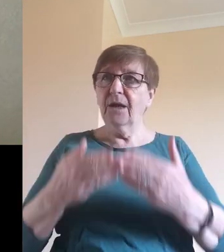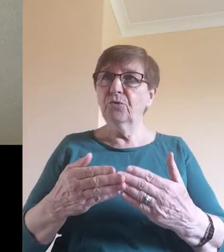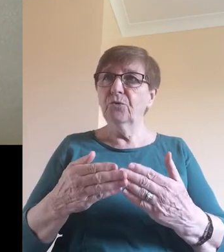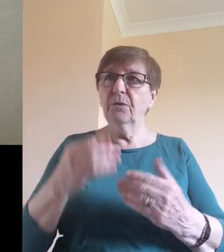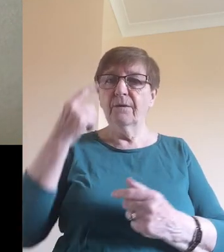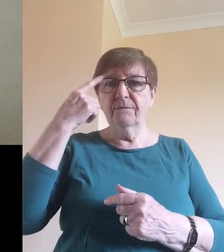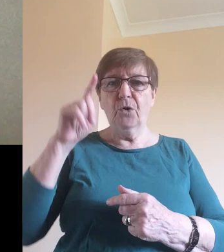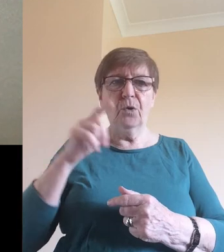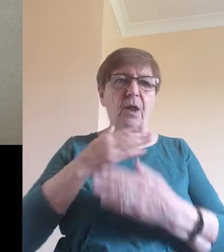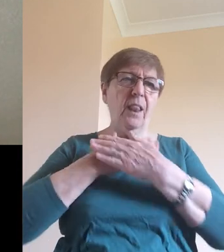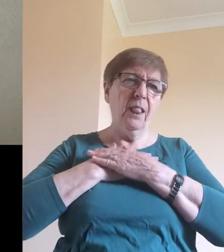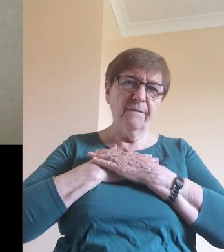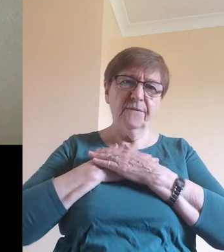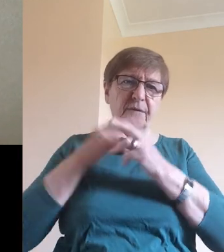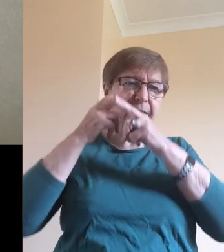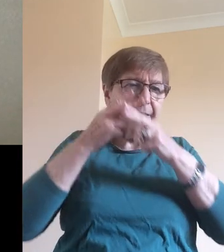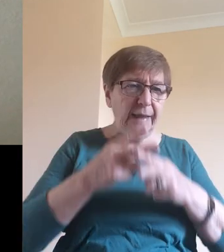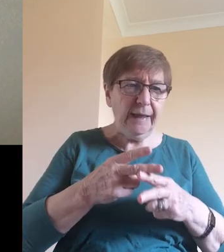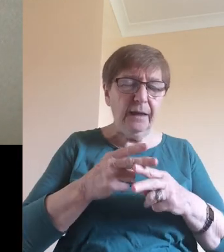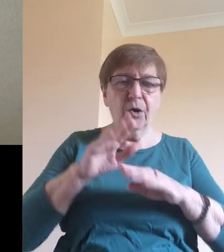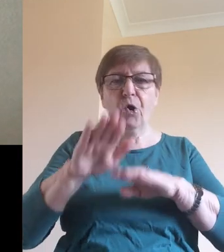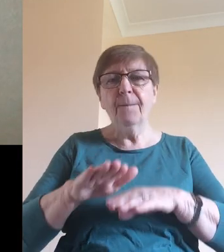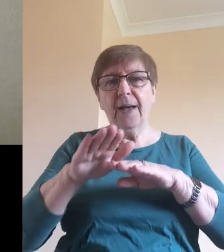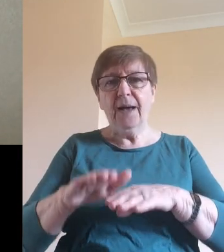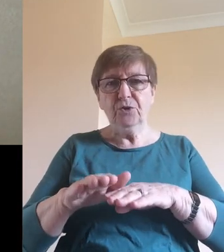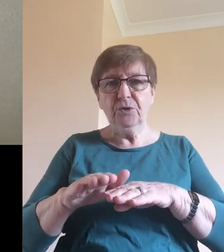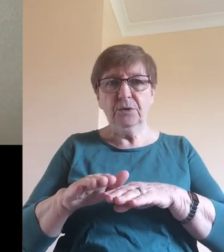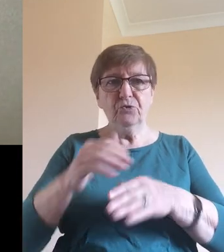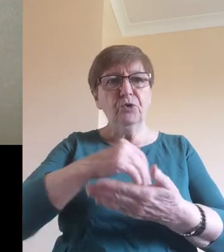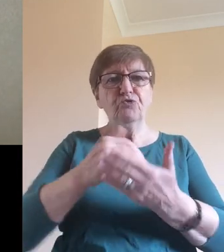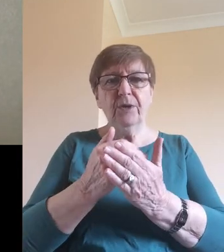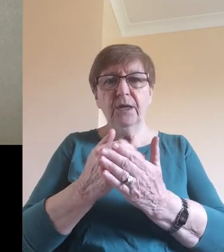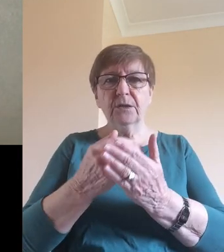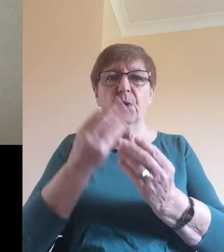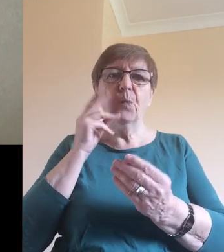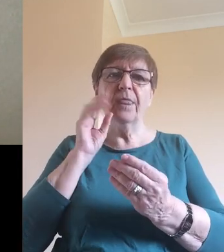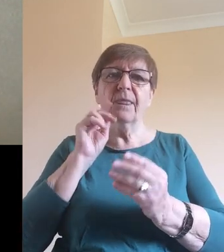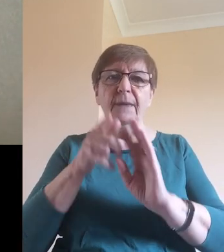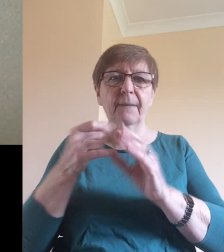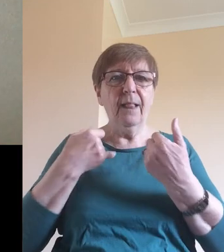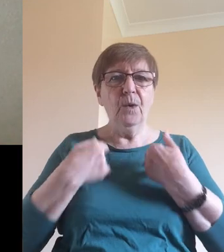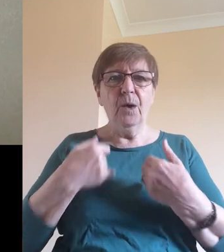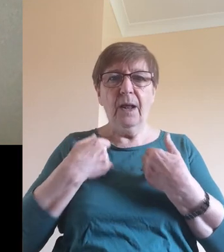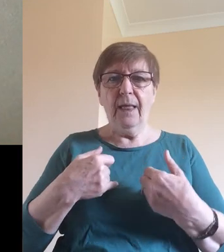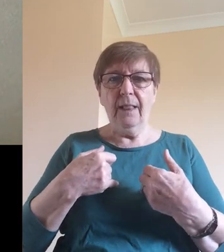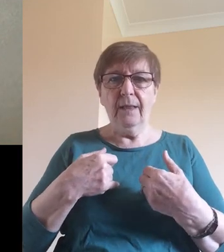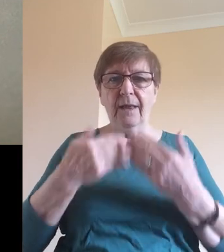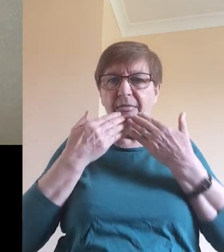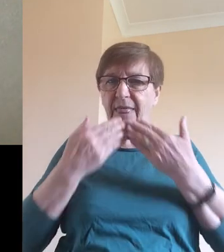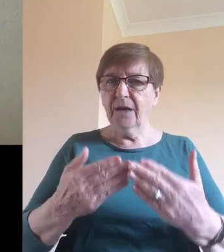the love and care and compassion she shares with her patients. I thank you for